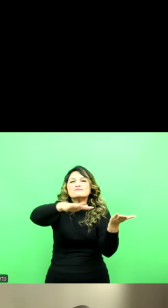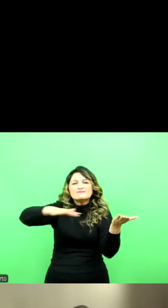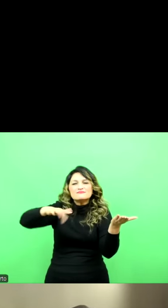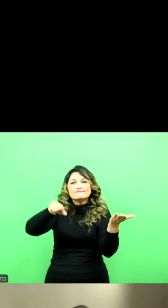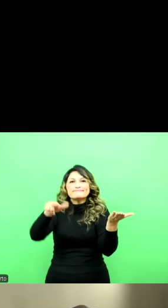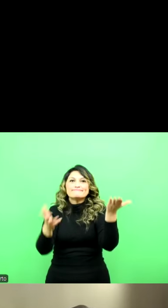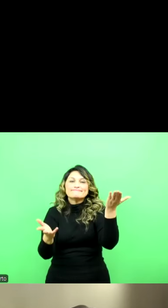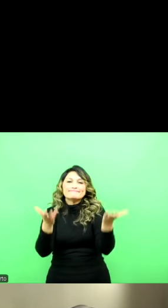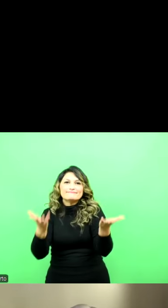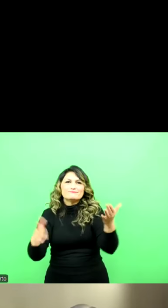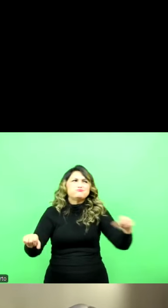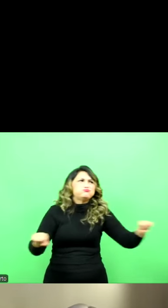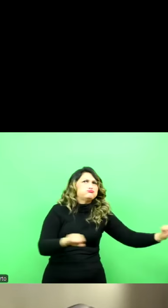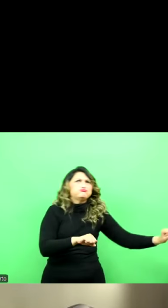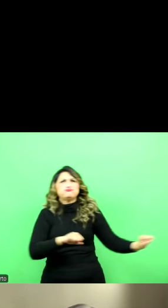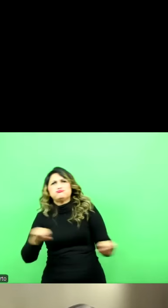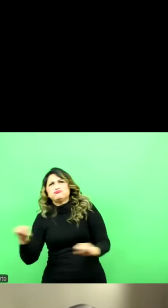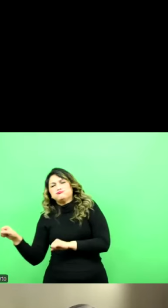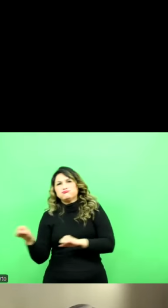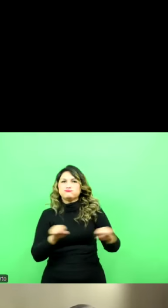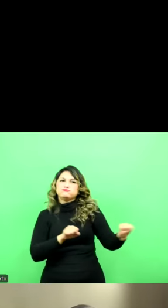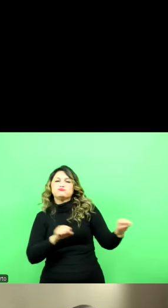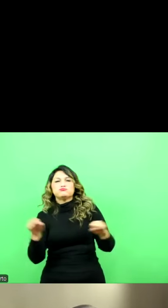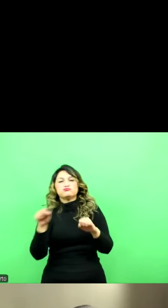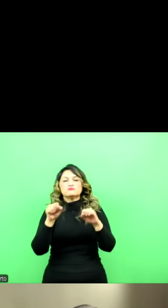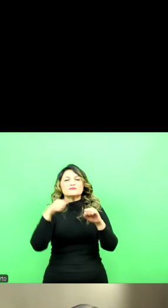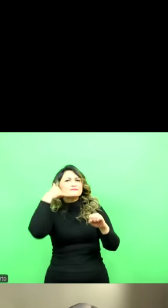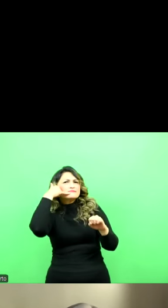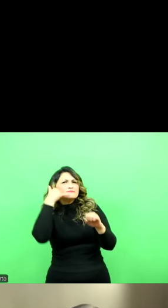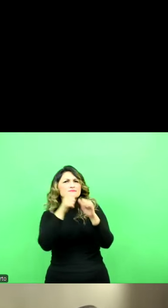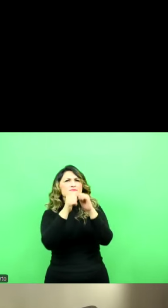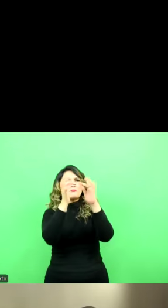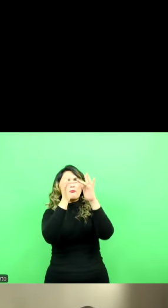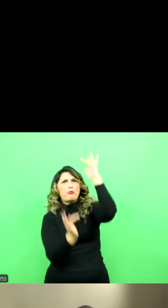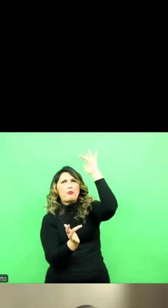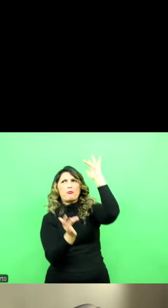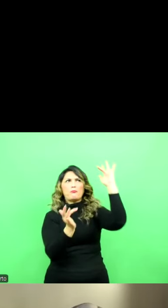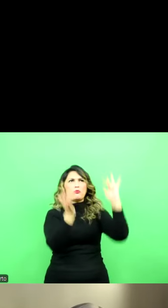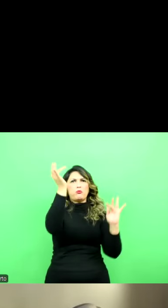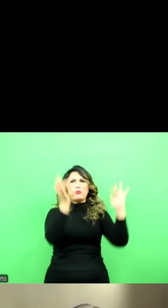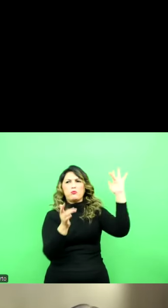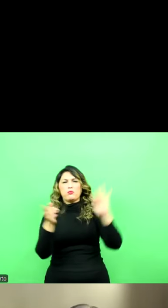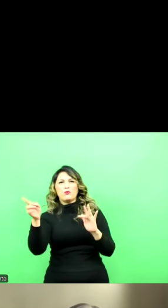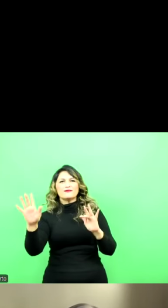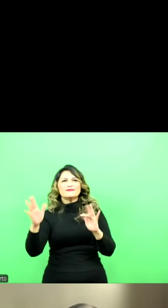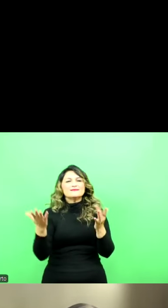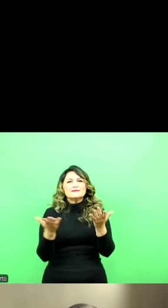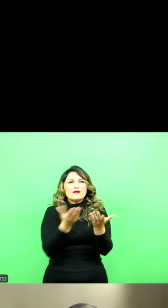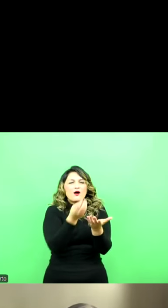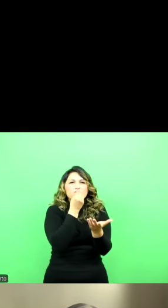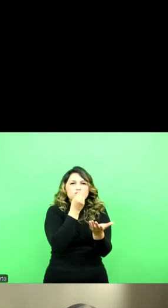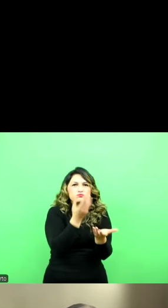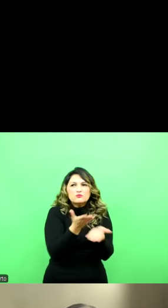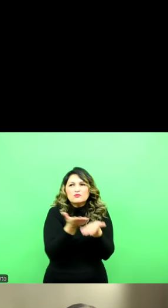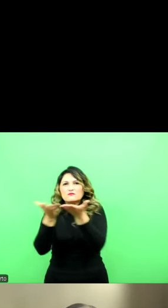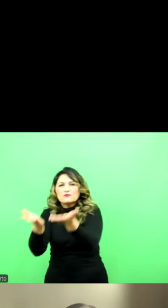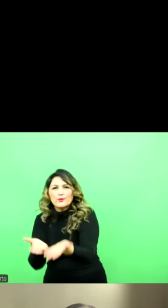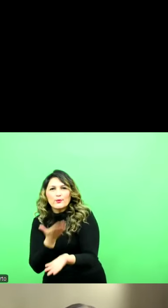critical infrastructure, leaving homebound older persons without electricity, running water, or access